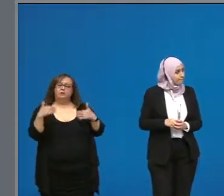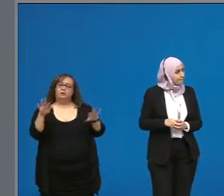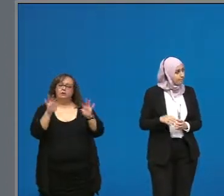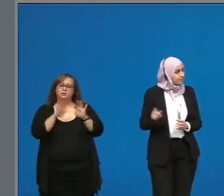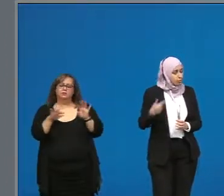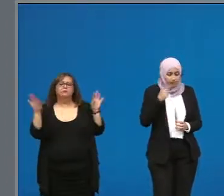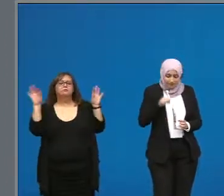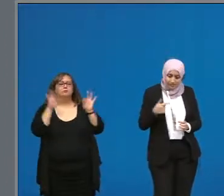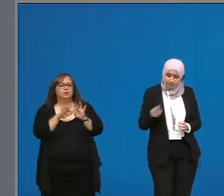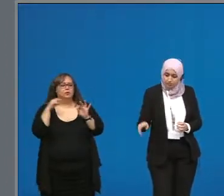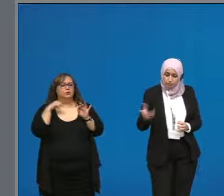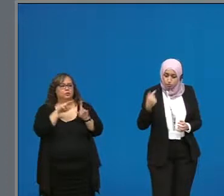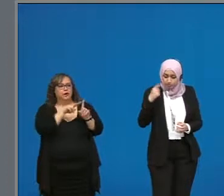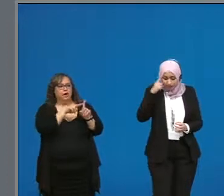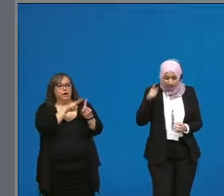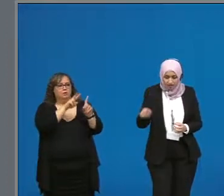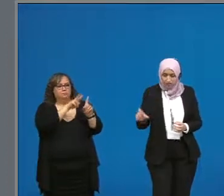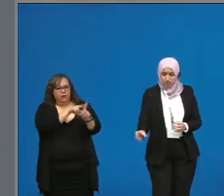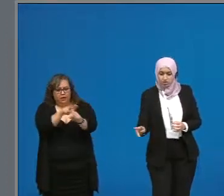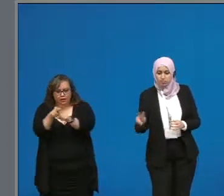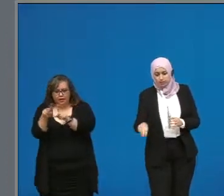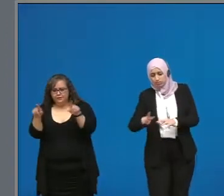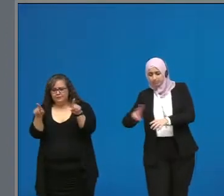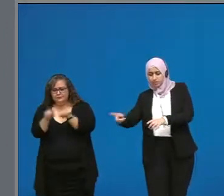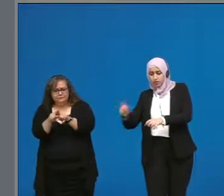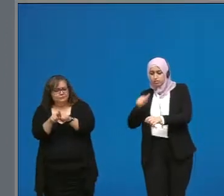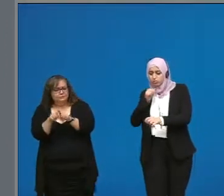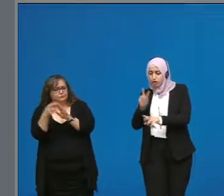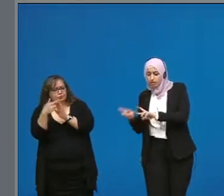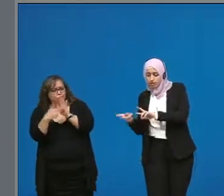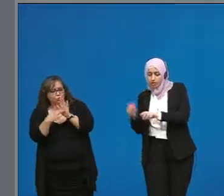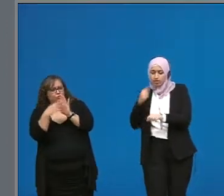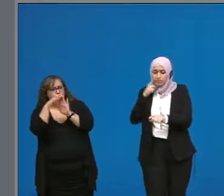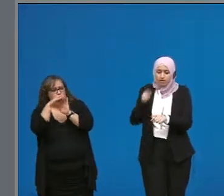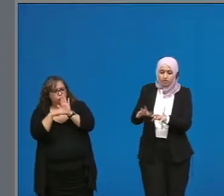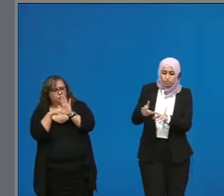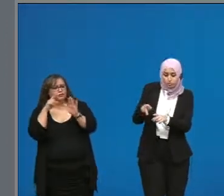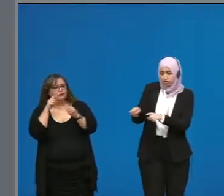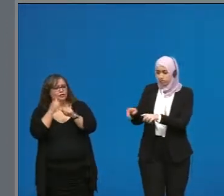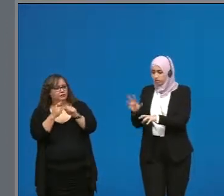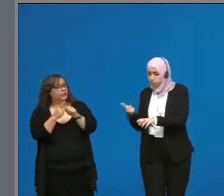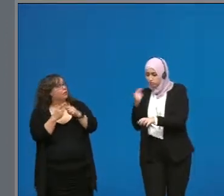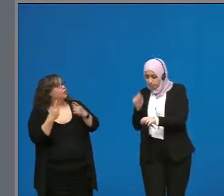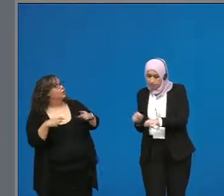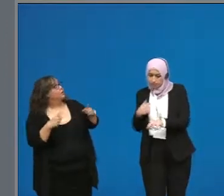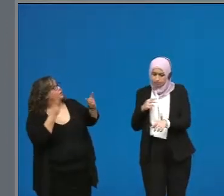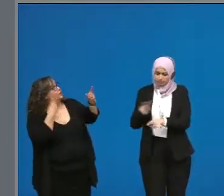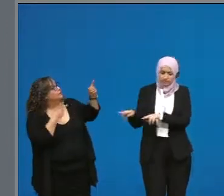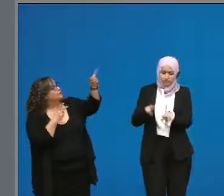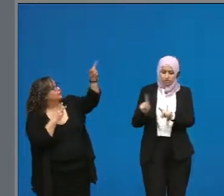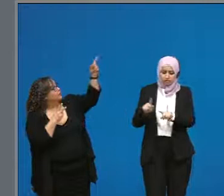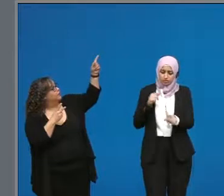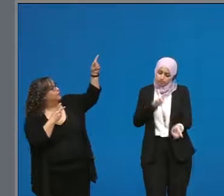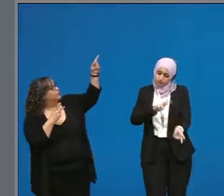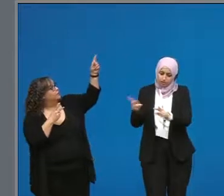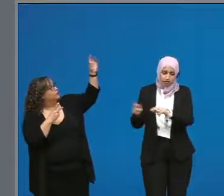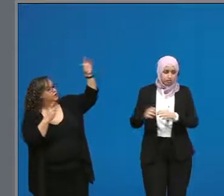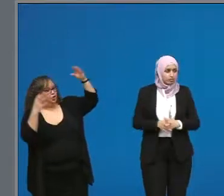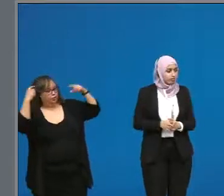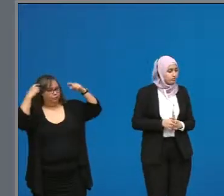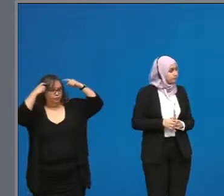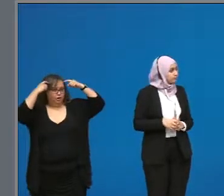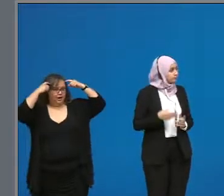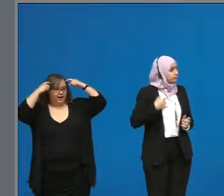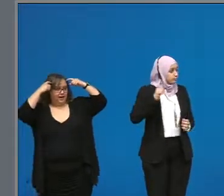rules to absolutely everybody. And I'm going to talk about this, and don't panic when we see the brain symbols on screen, but I'm going to talk about